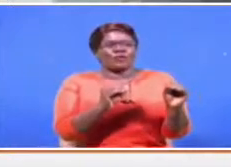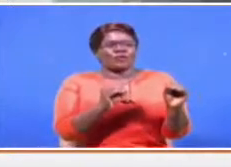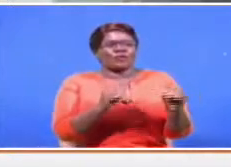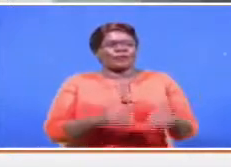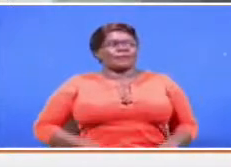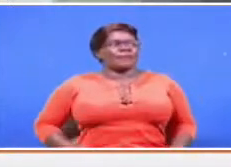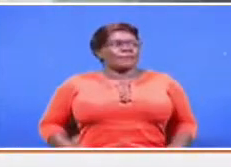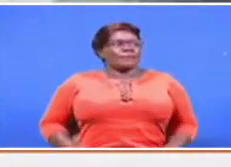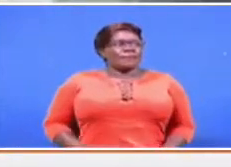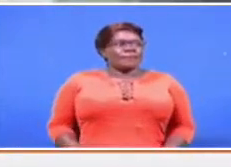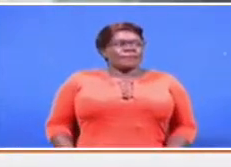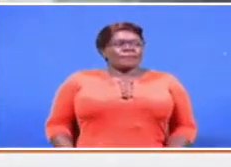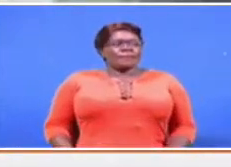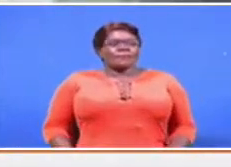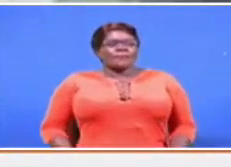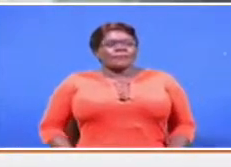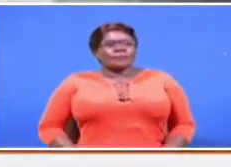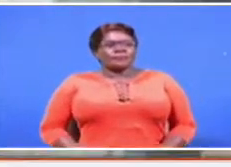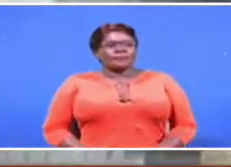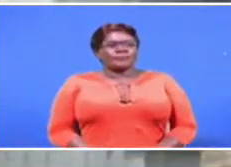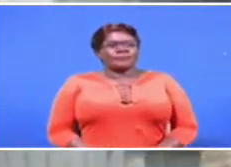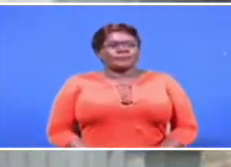Kenra Shohei, KTN News.